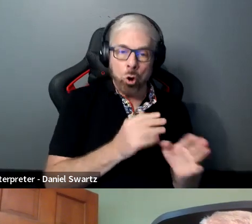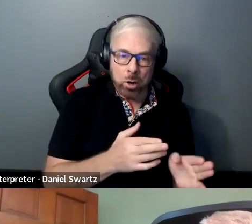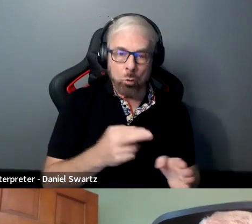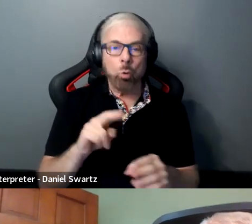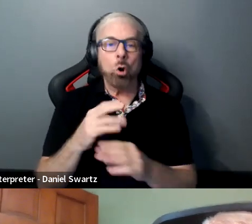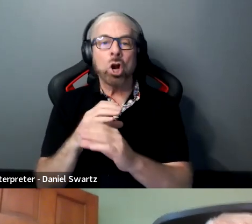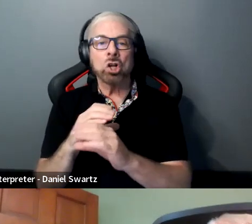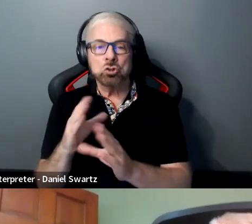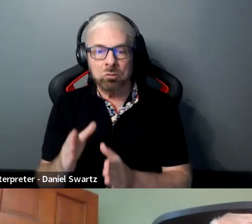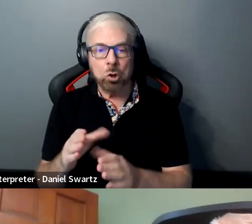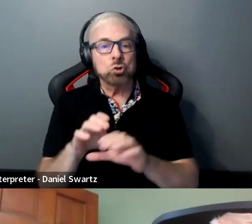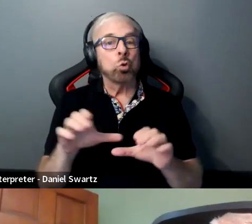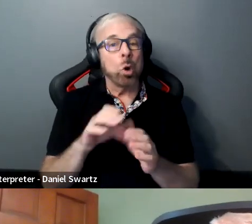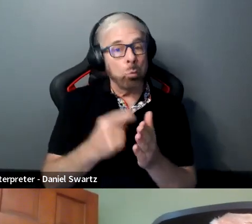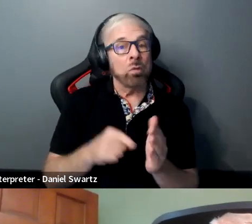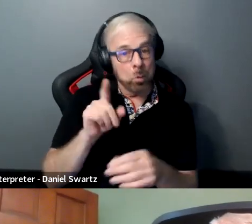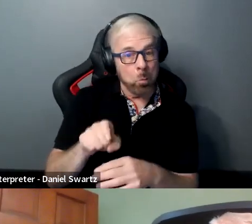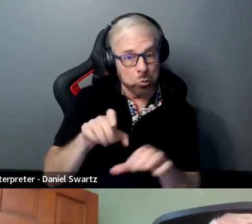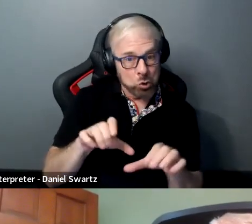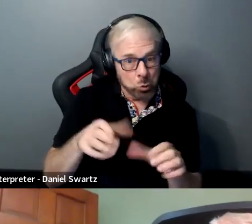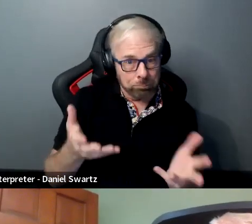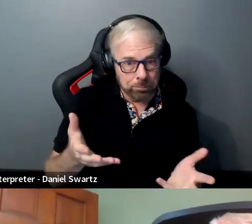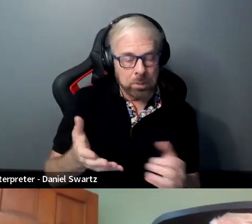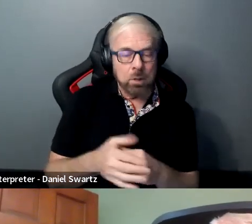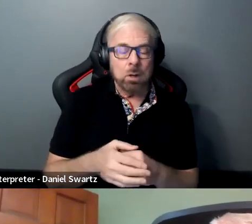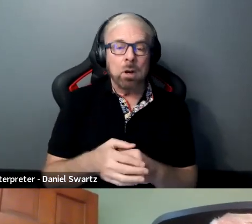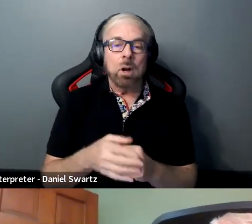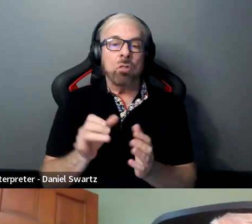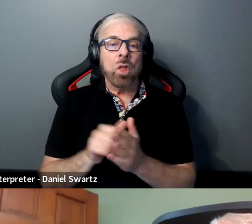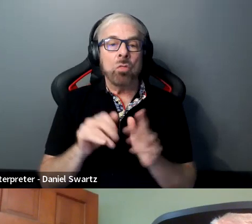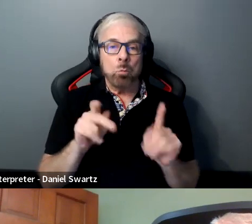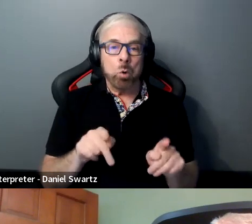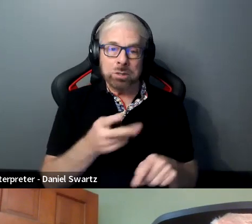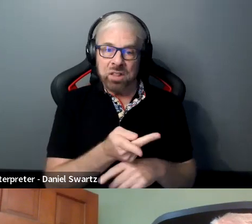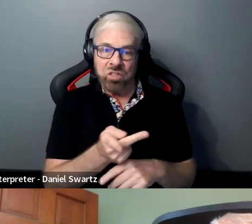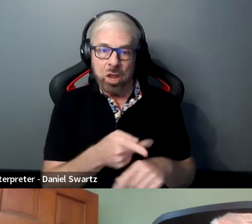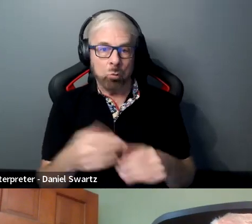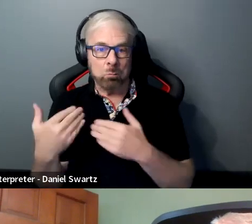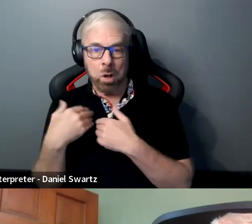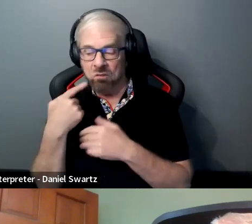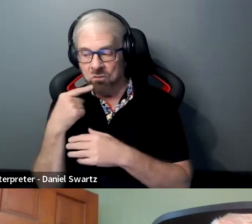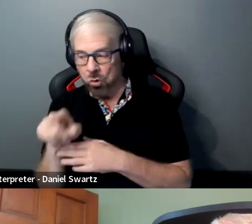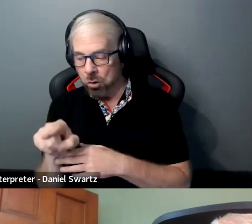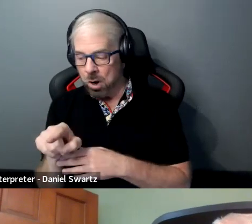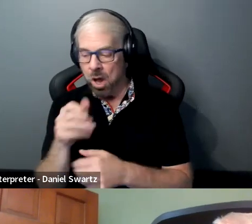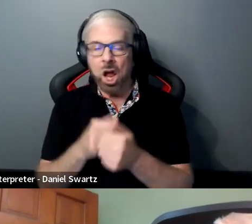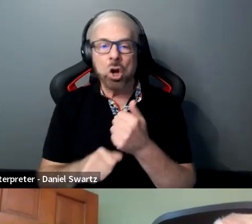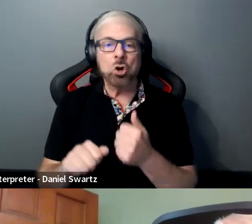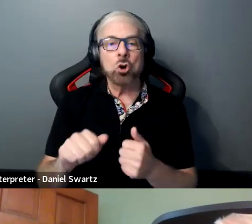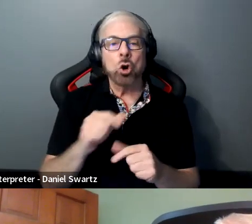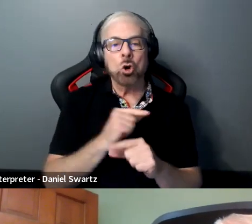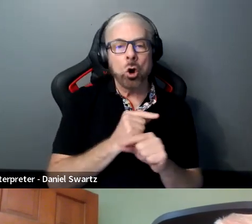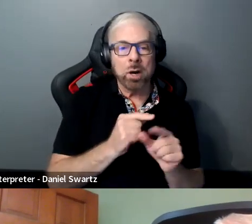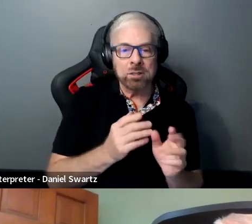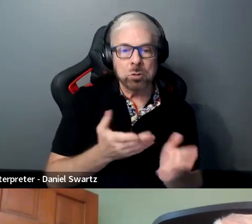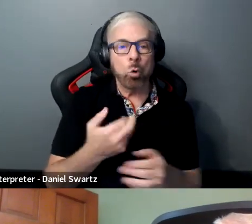conservator was doing what they were supposed to do, and that the person they were responsible for under guardianship or